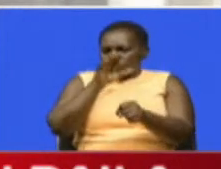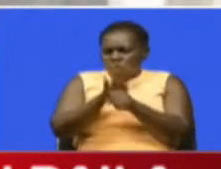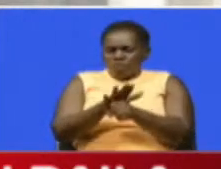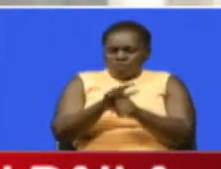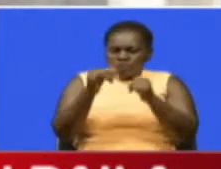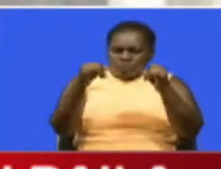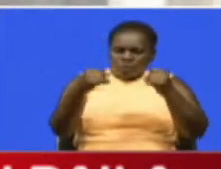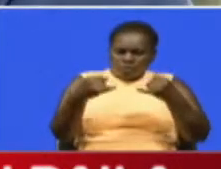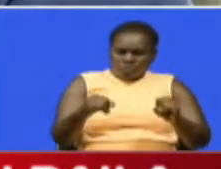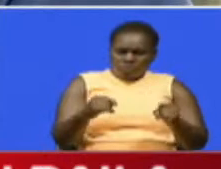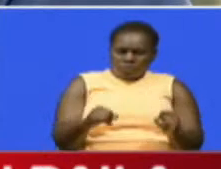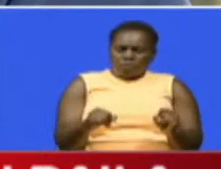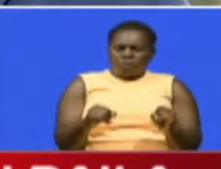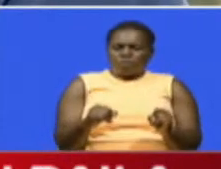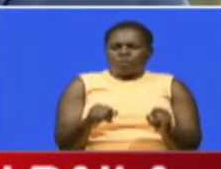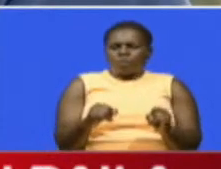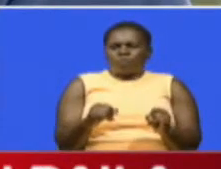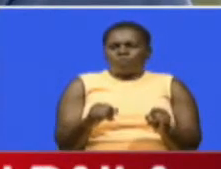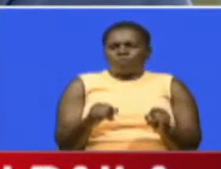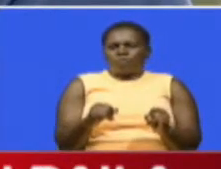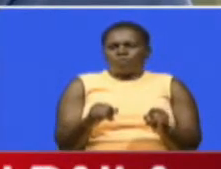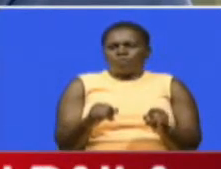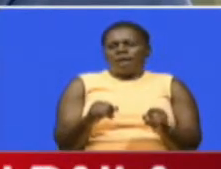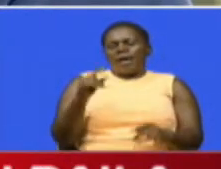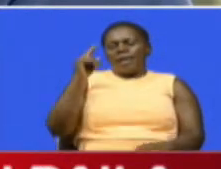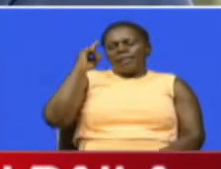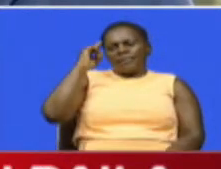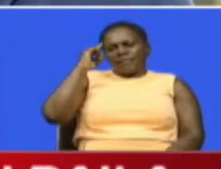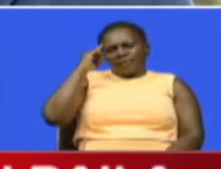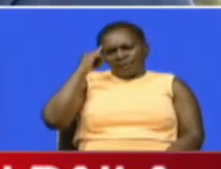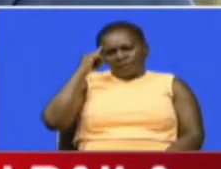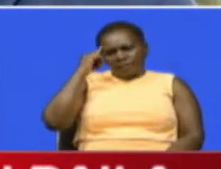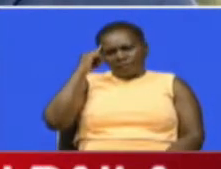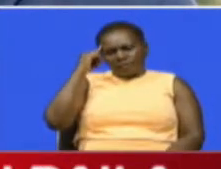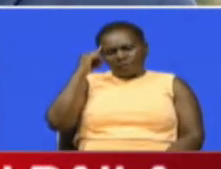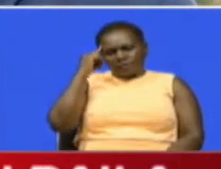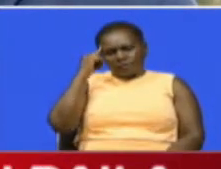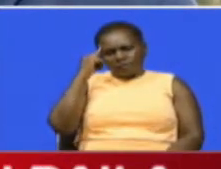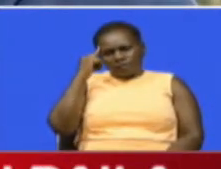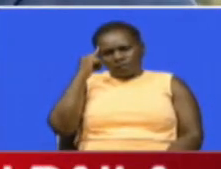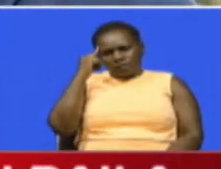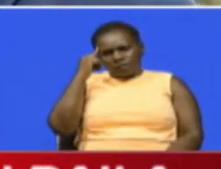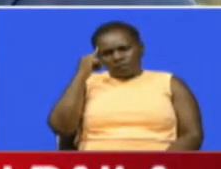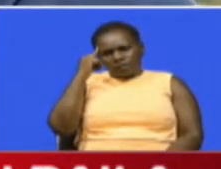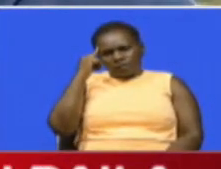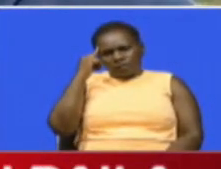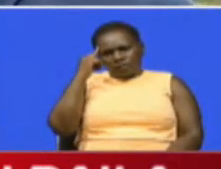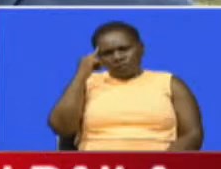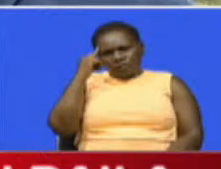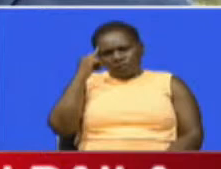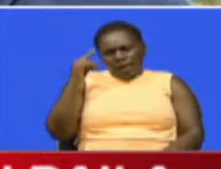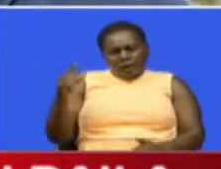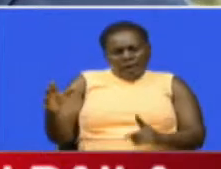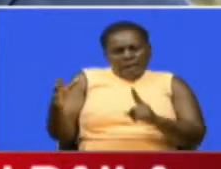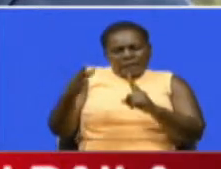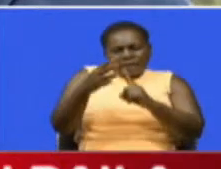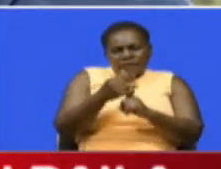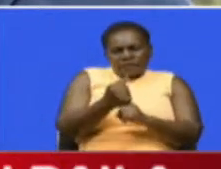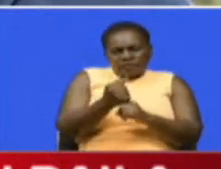that they made? I think that the short of what they could have achieved,